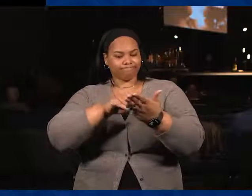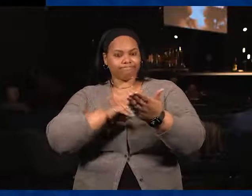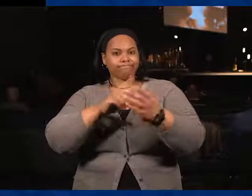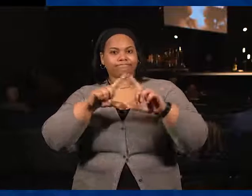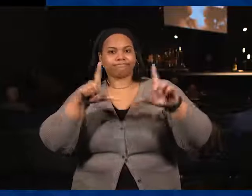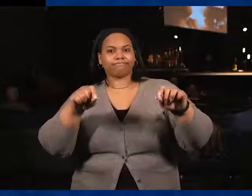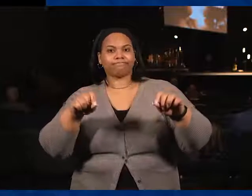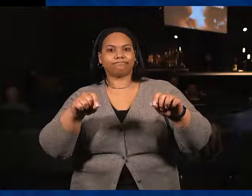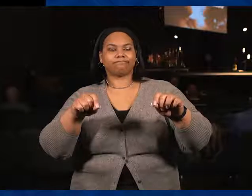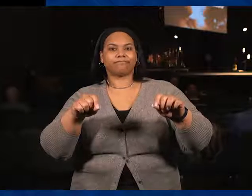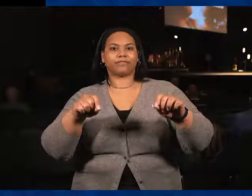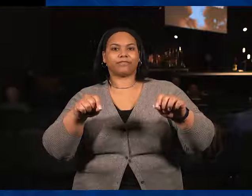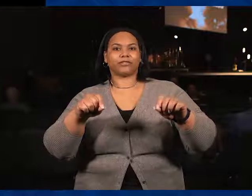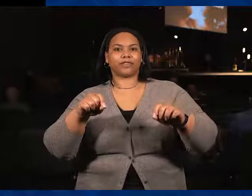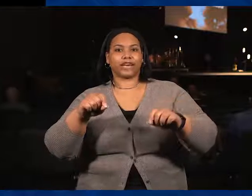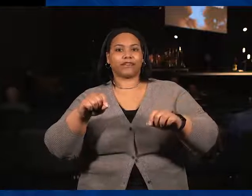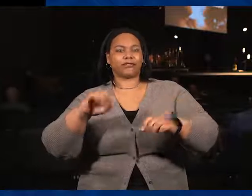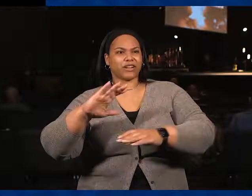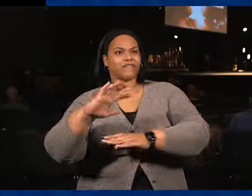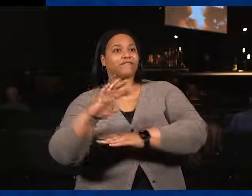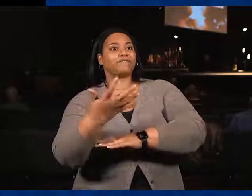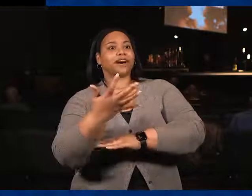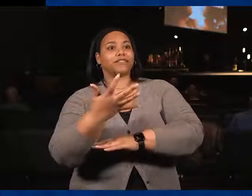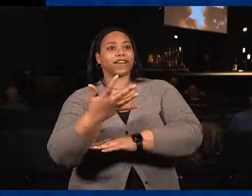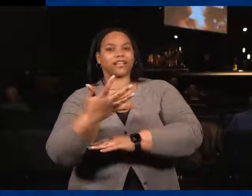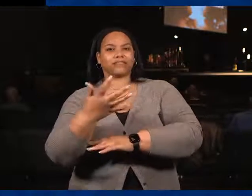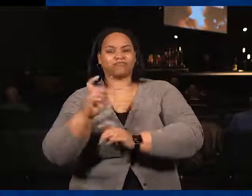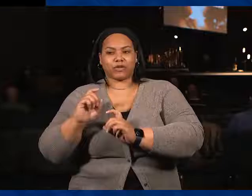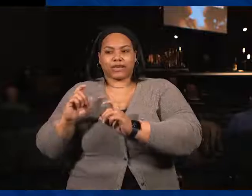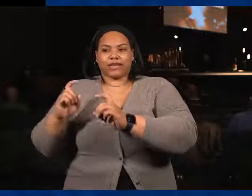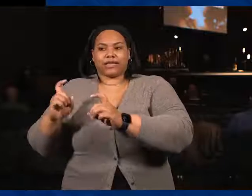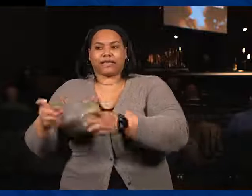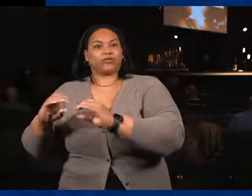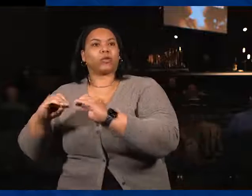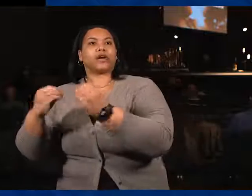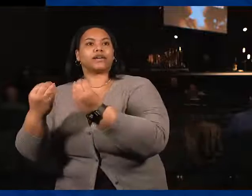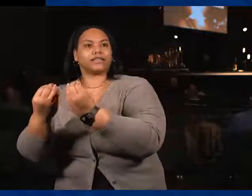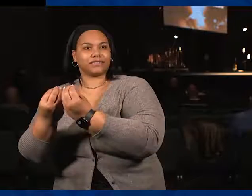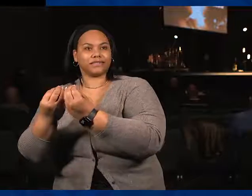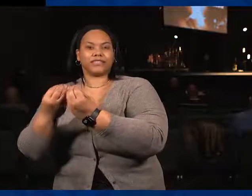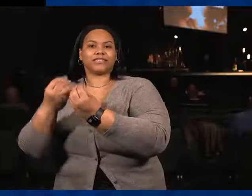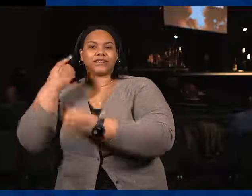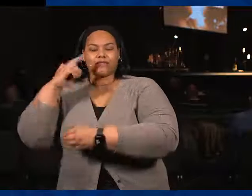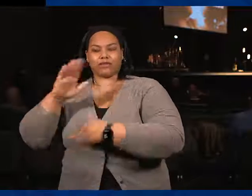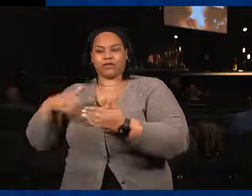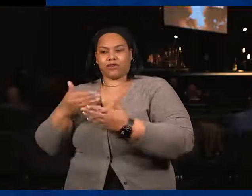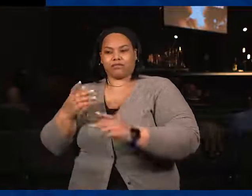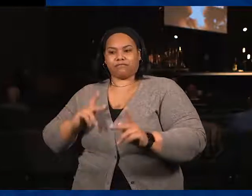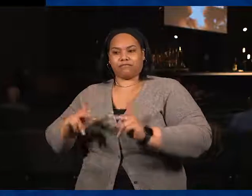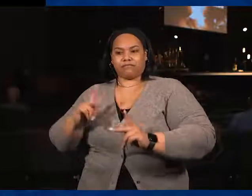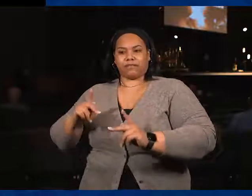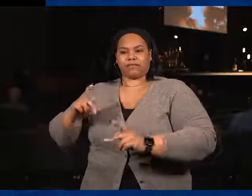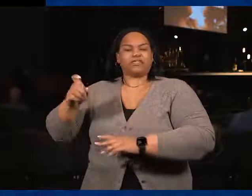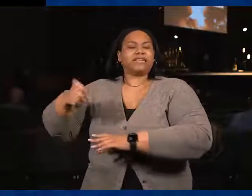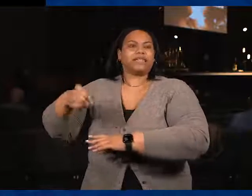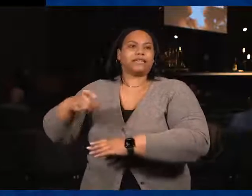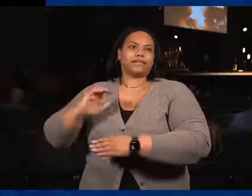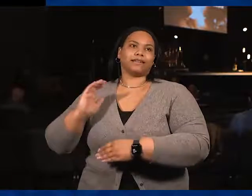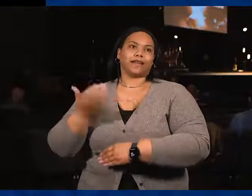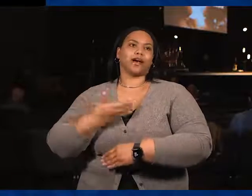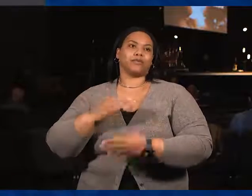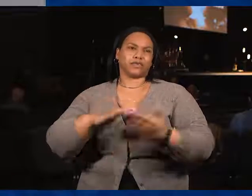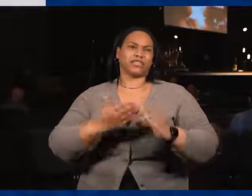out, we're going to make a $5 donation to an organization that's doing well for those in need in our city. So we just want to thank